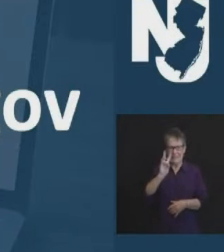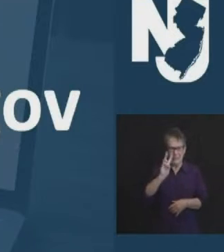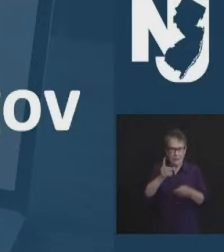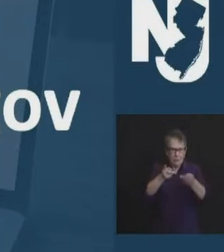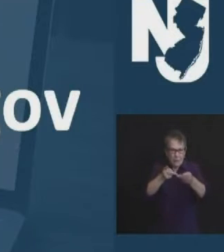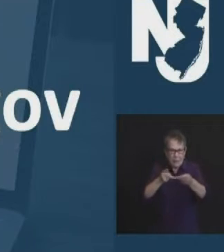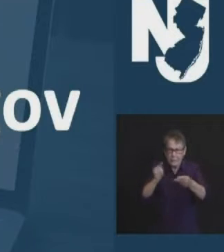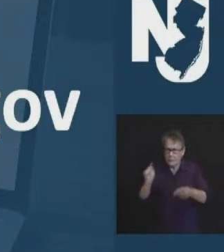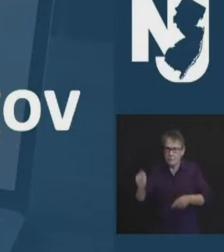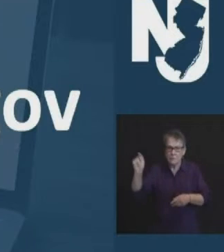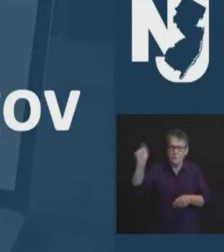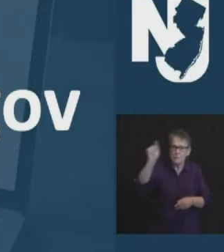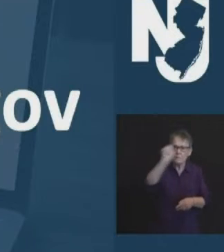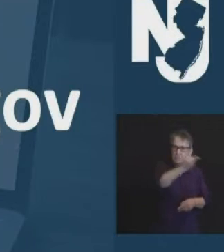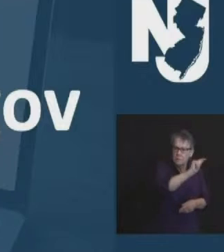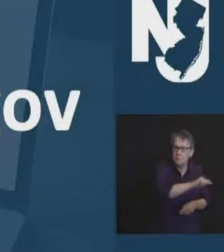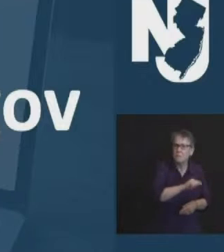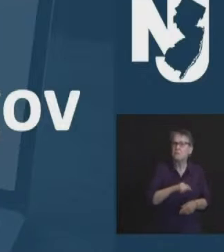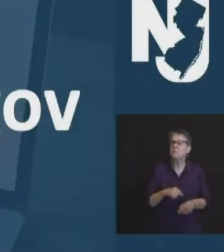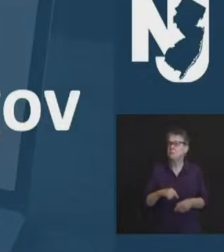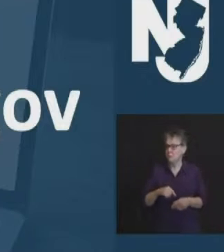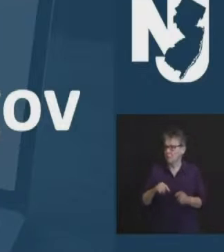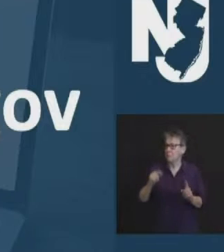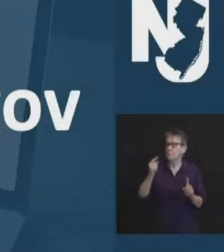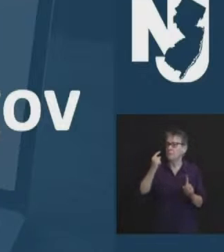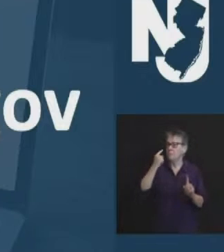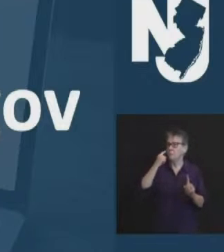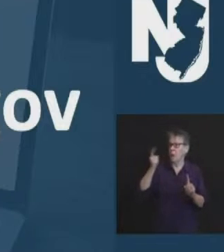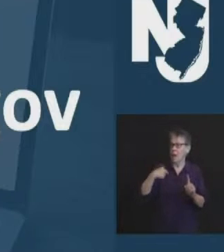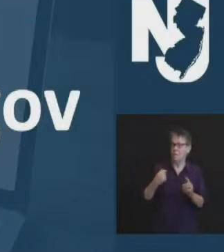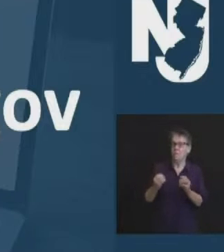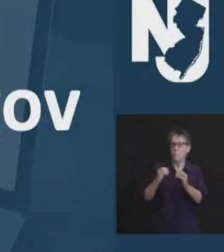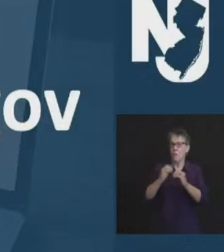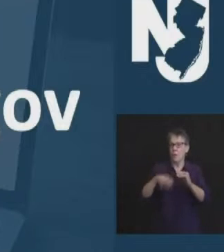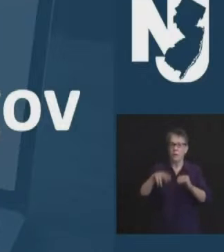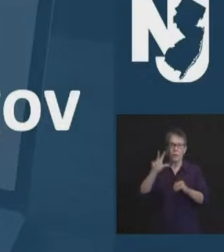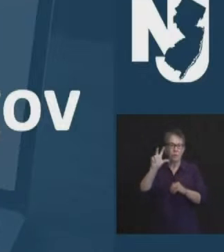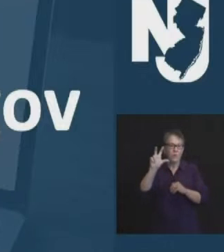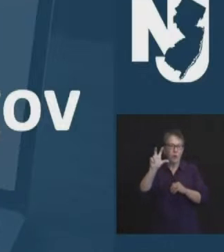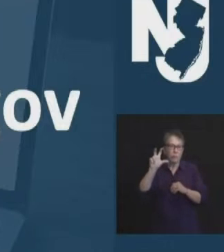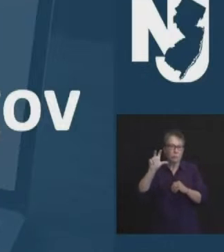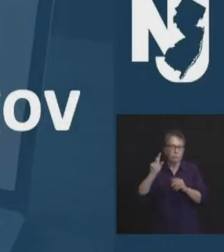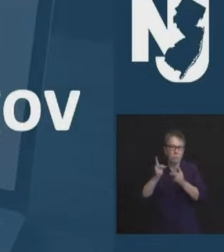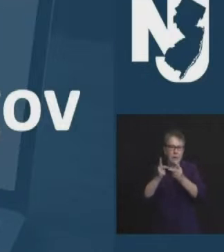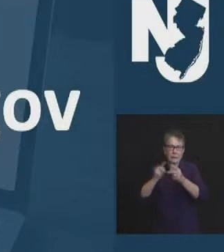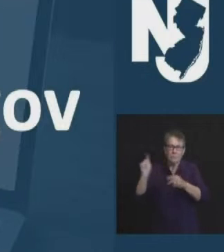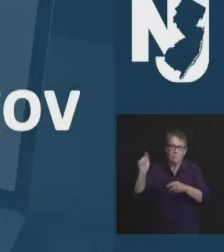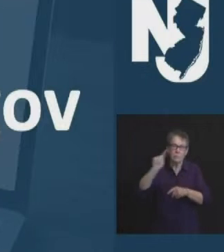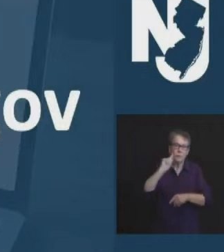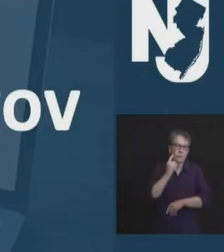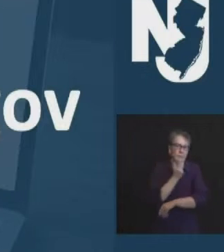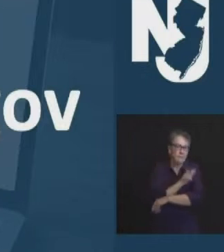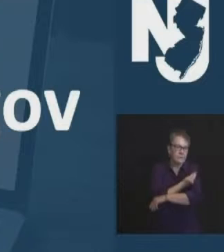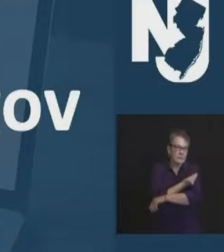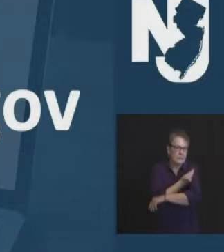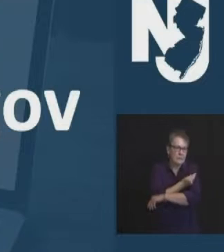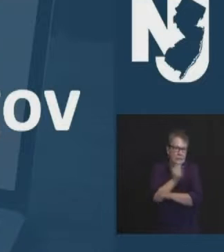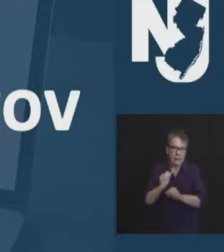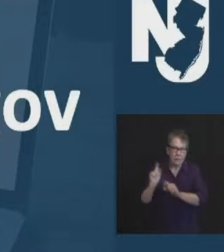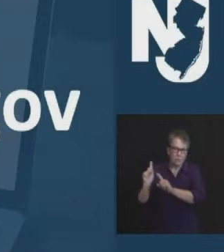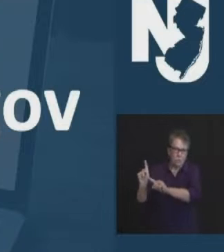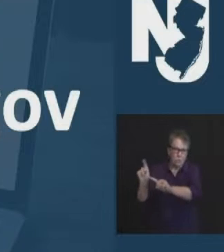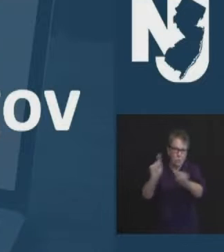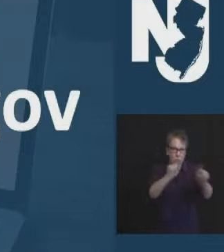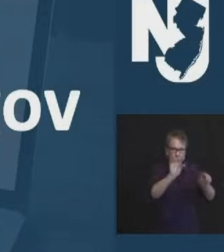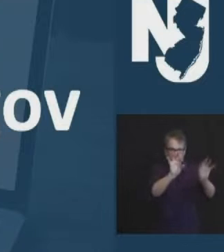we get the doses we need from the feds, we will not be caught flat-footed. And we're also getting, as we'll report in a minute, over